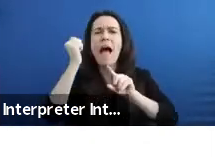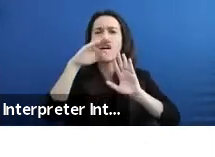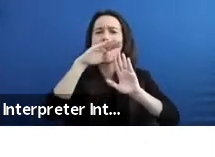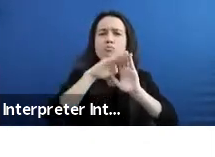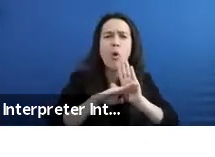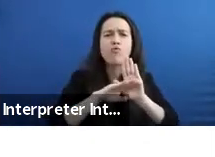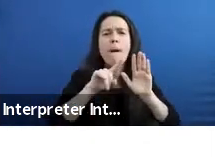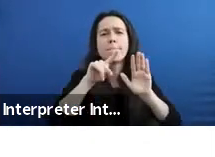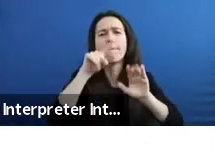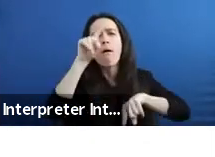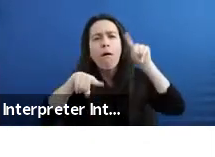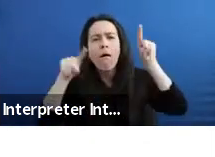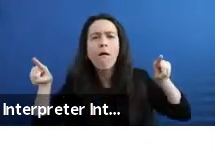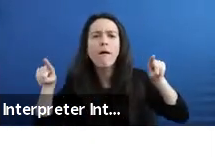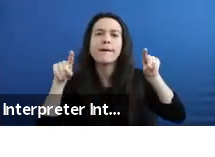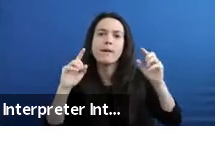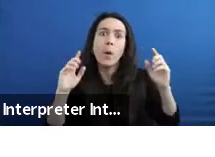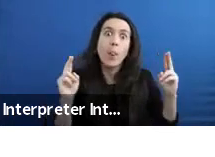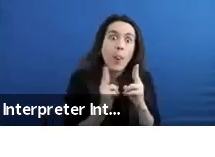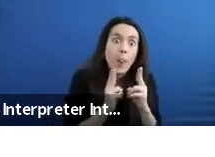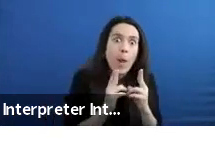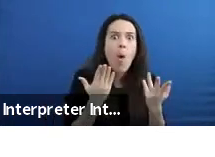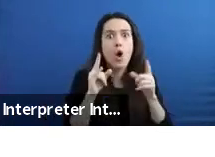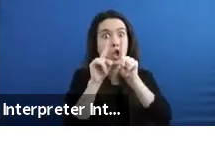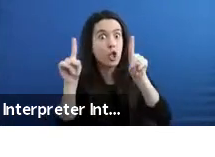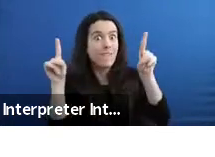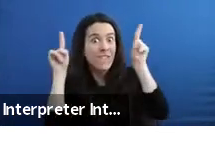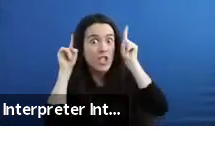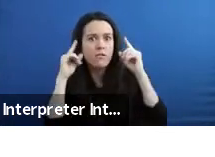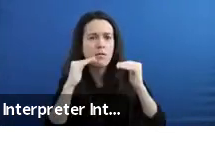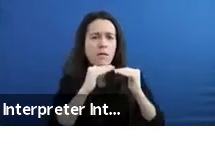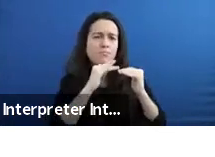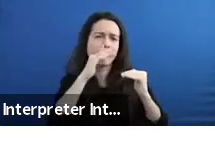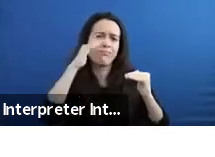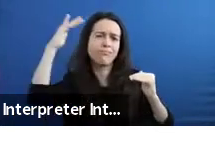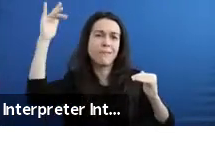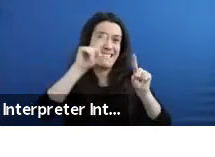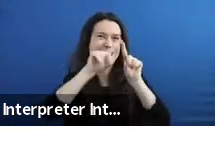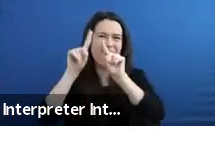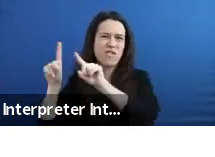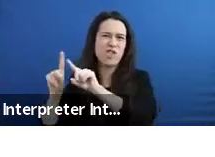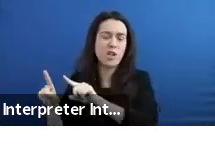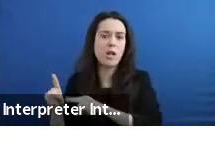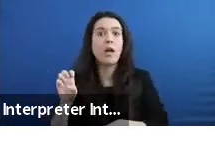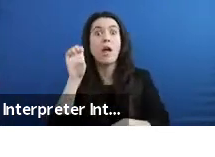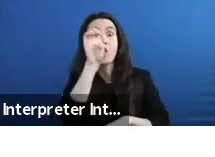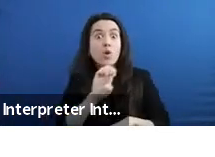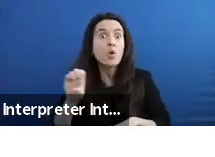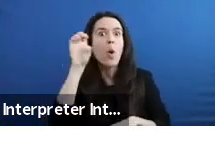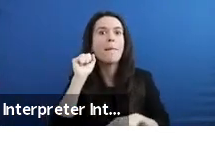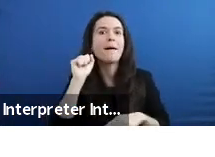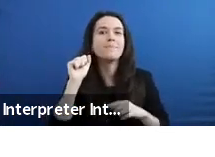of courses. There are universities, of course, but some we have a long tradition in Europe of theater